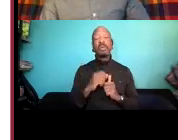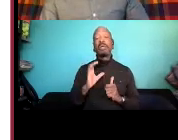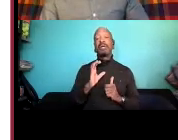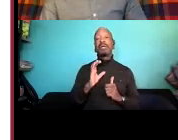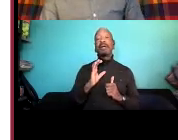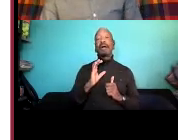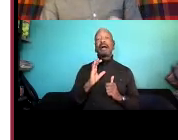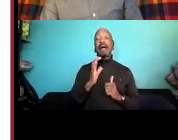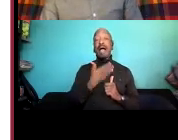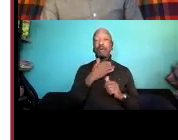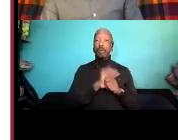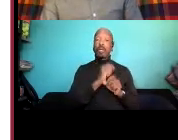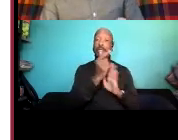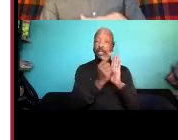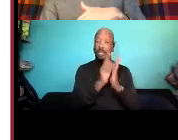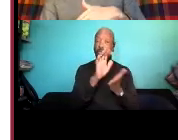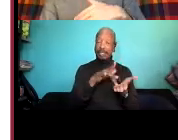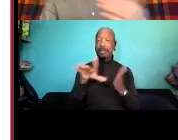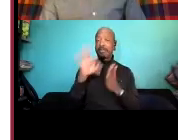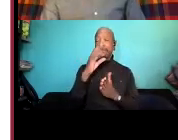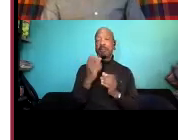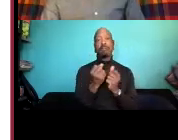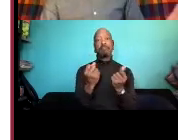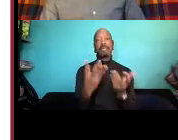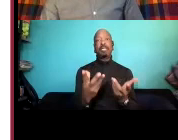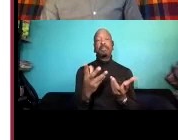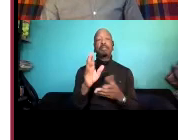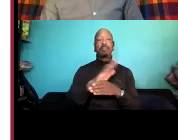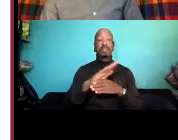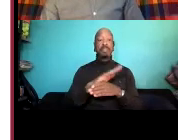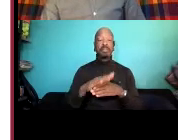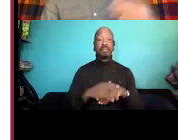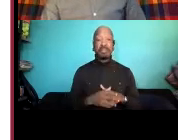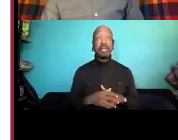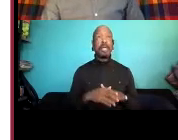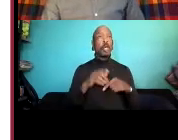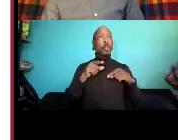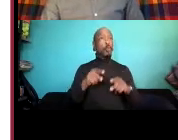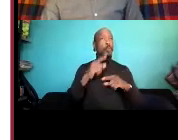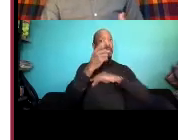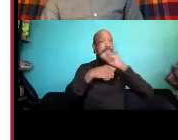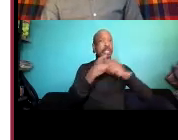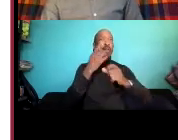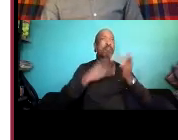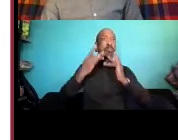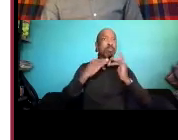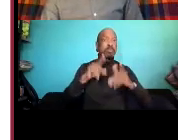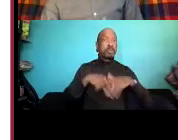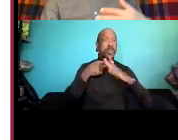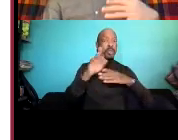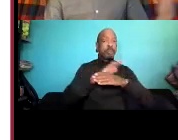Law Center, we found that many businesses are looking to put in some lean years to get the business off the ground where profits might not